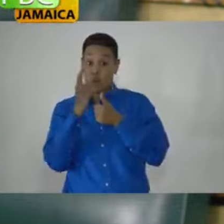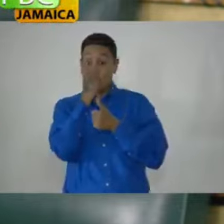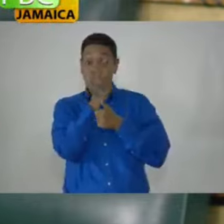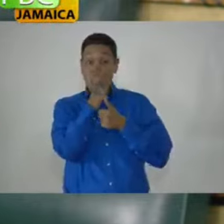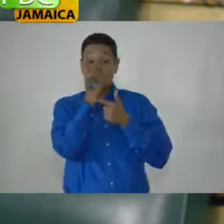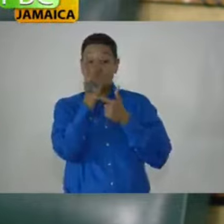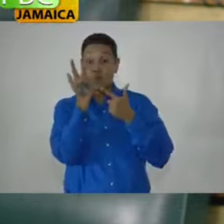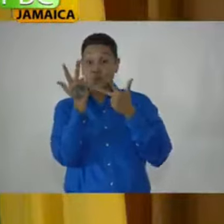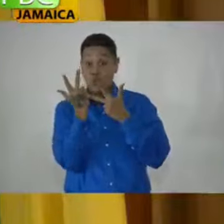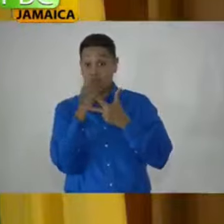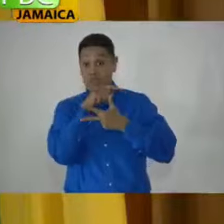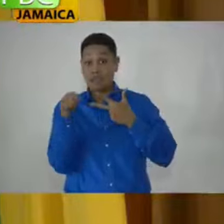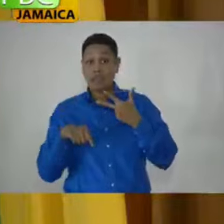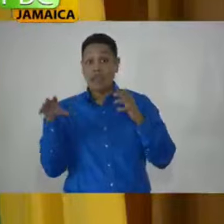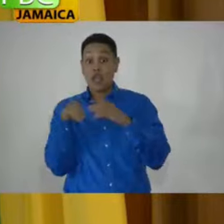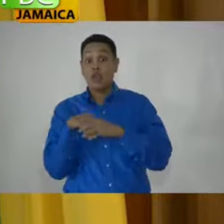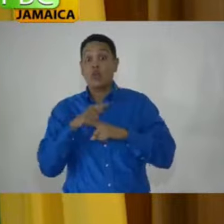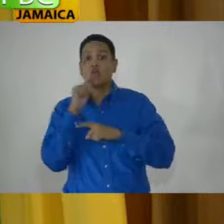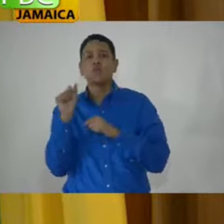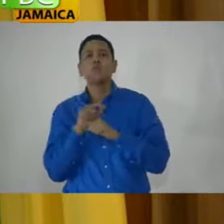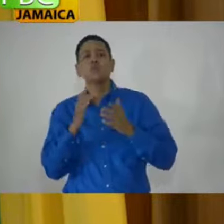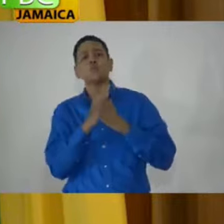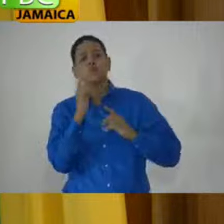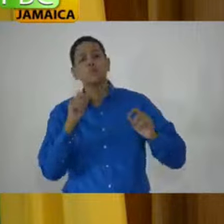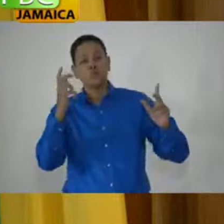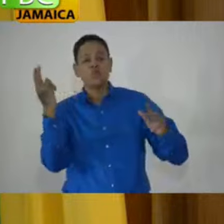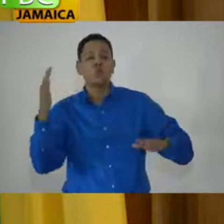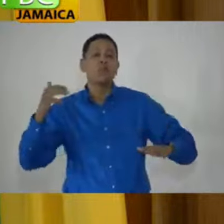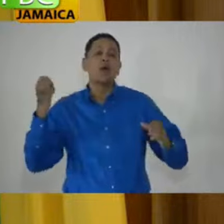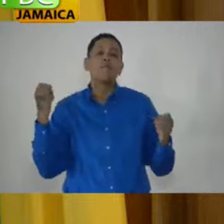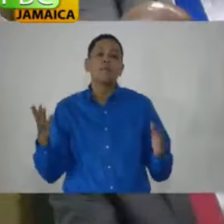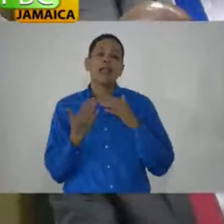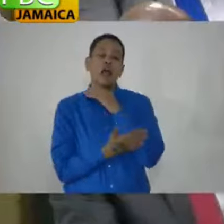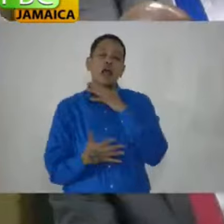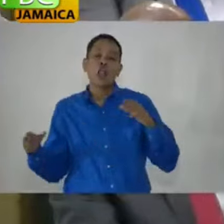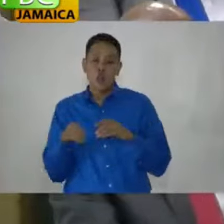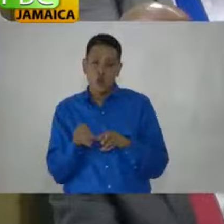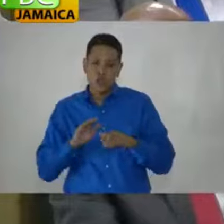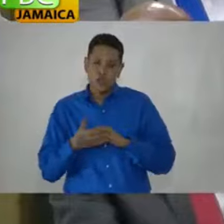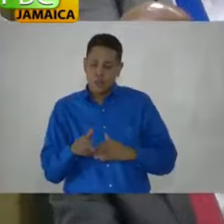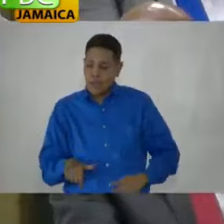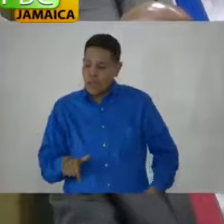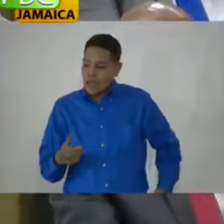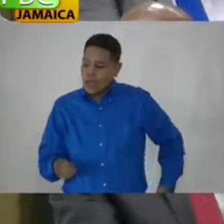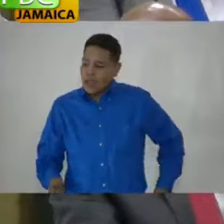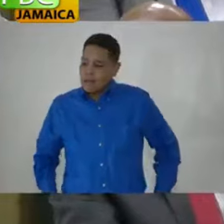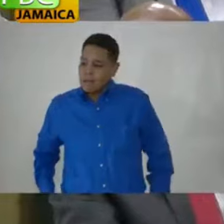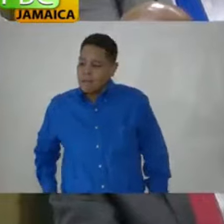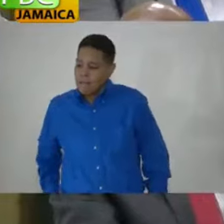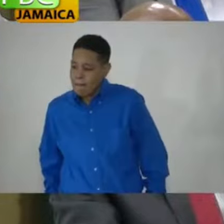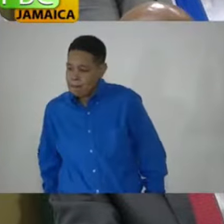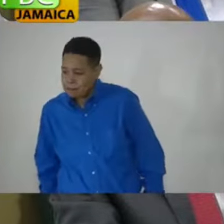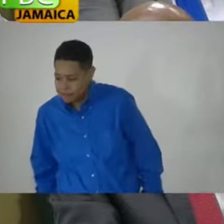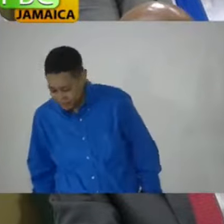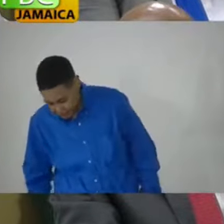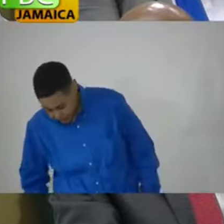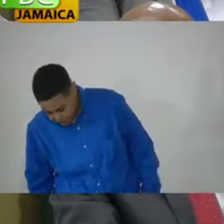per the screen is used by many countries, including Jamaica. Madam